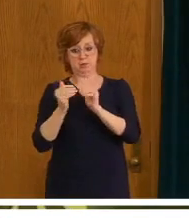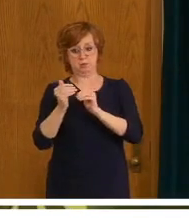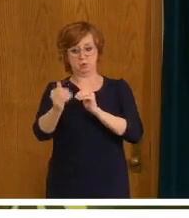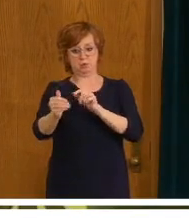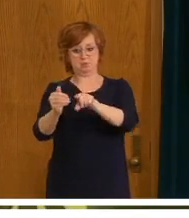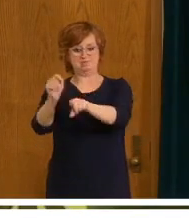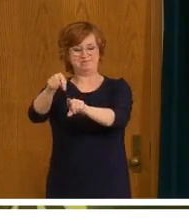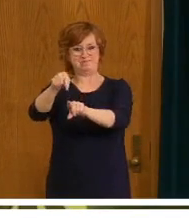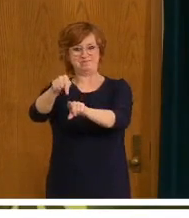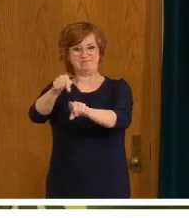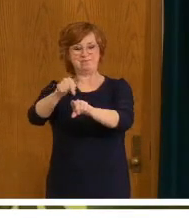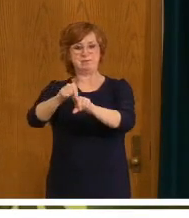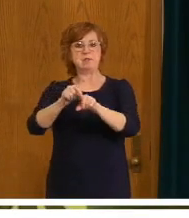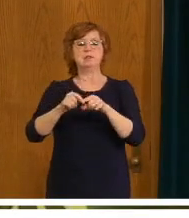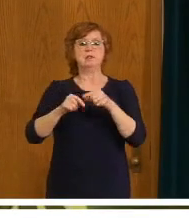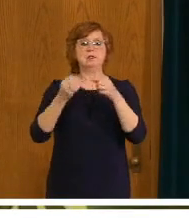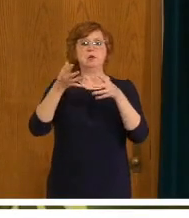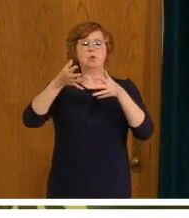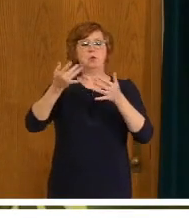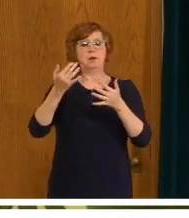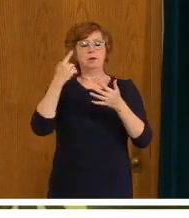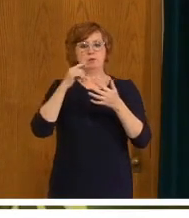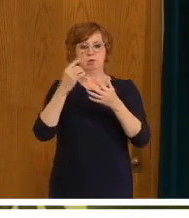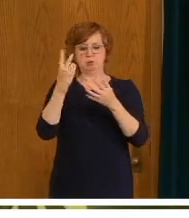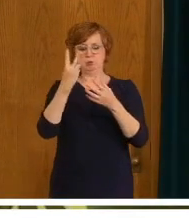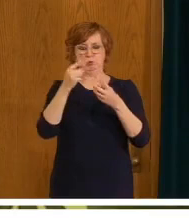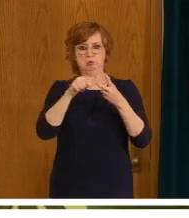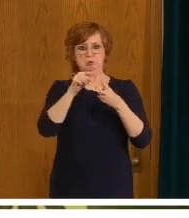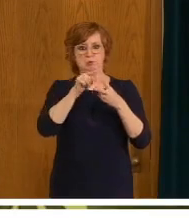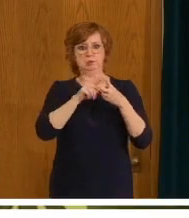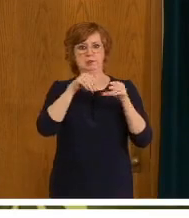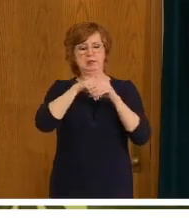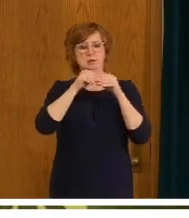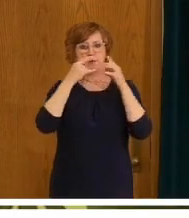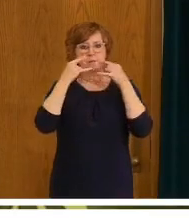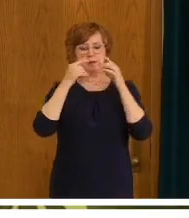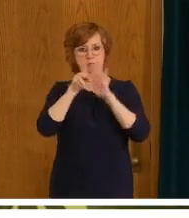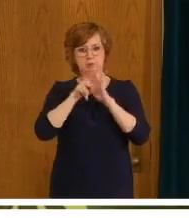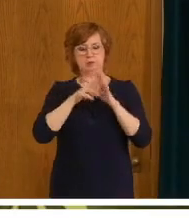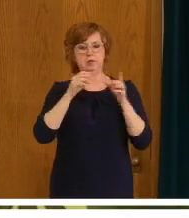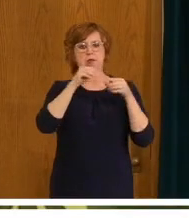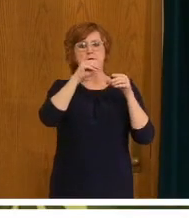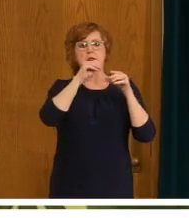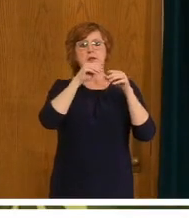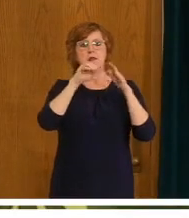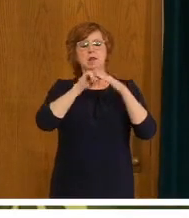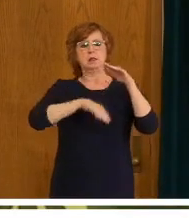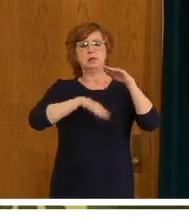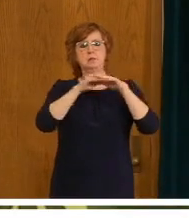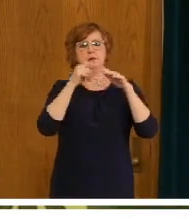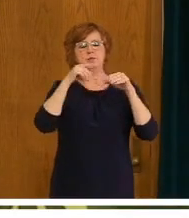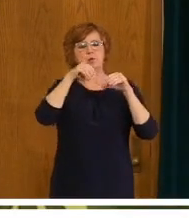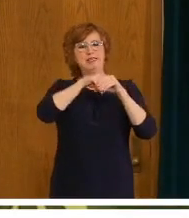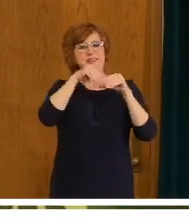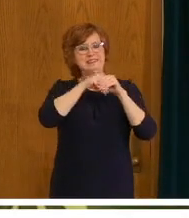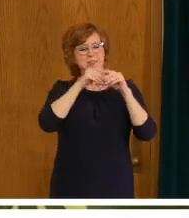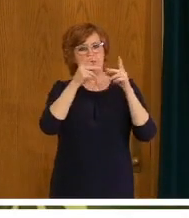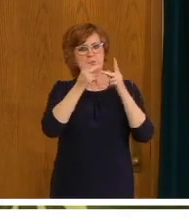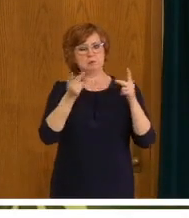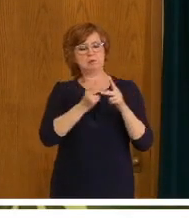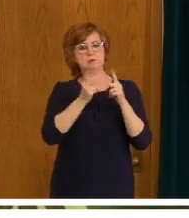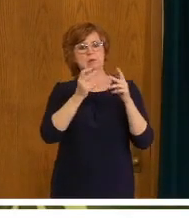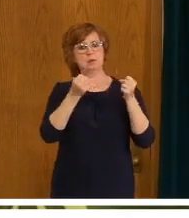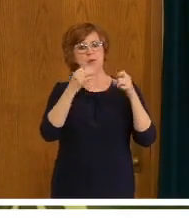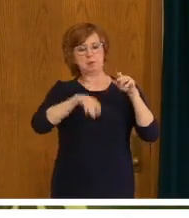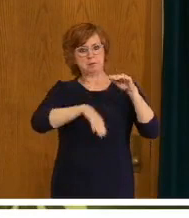orders, event and gathering size limits, as well as indoor masking policies, will be removed. So that could also